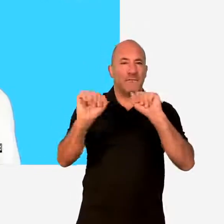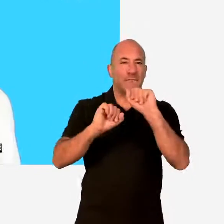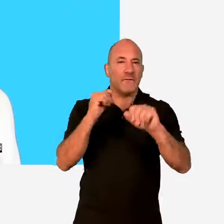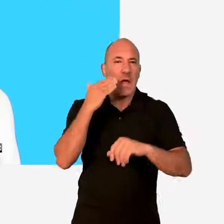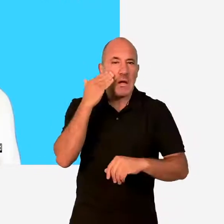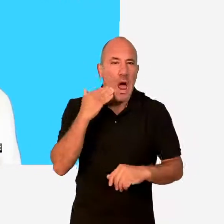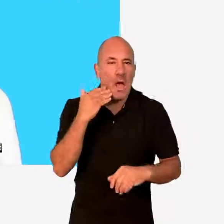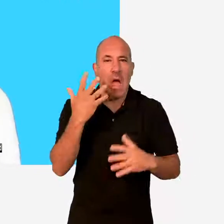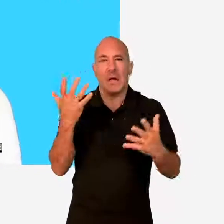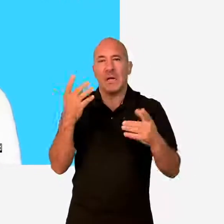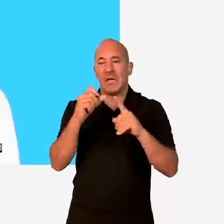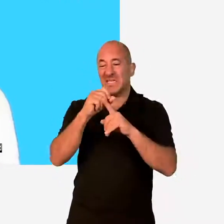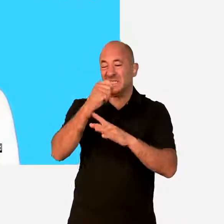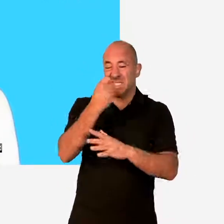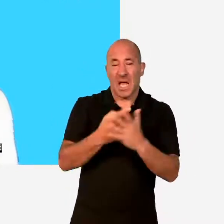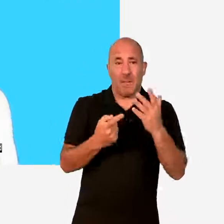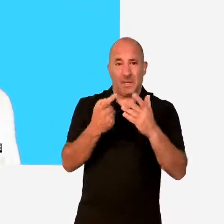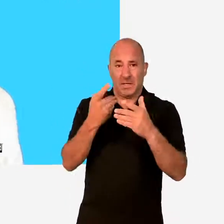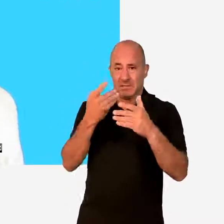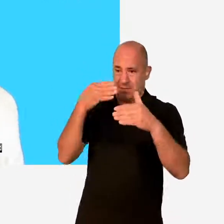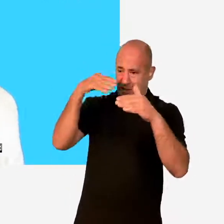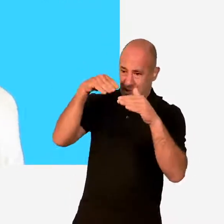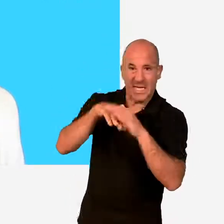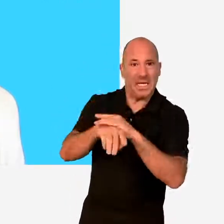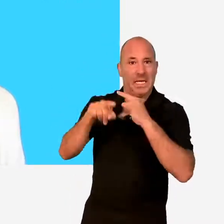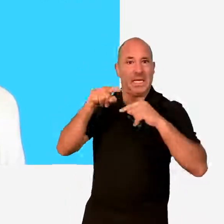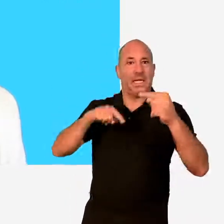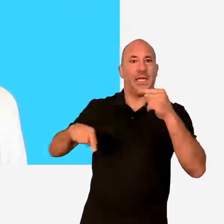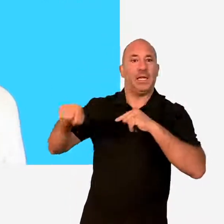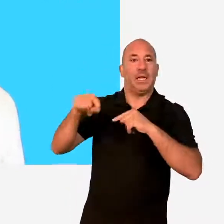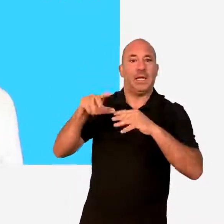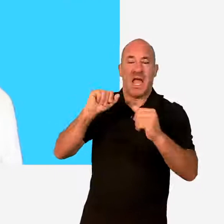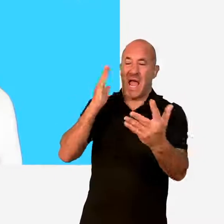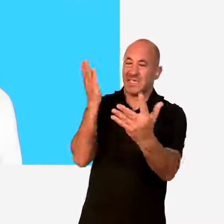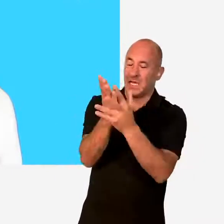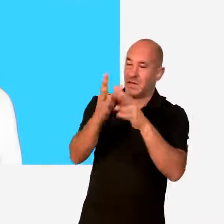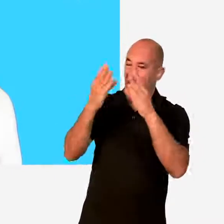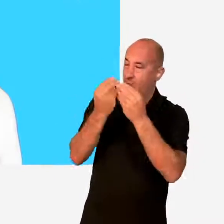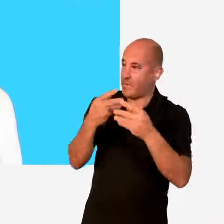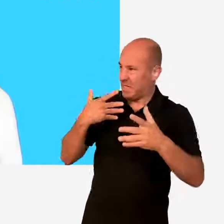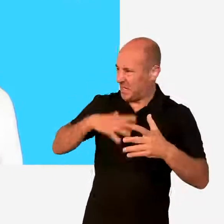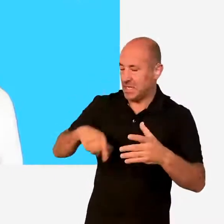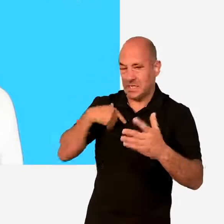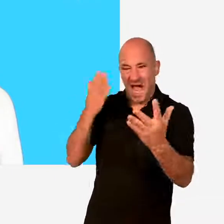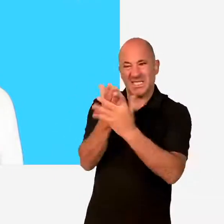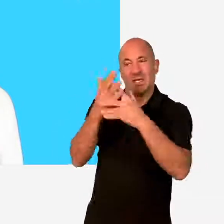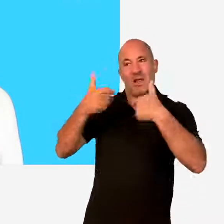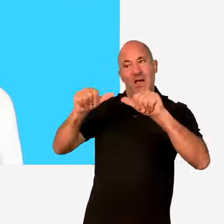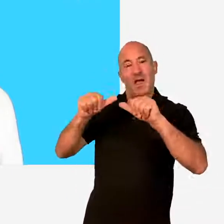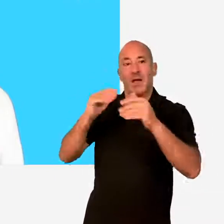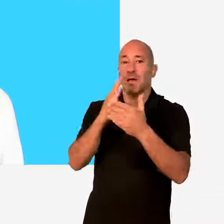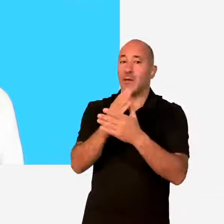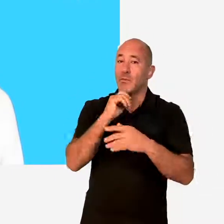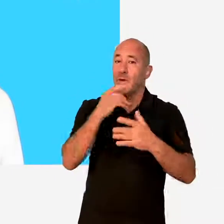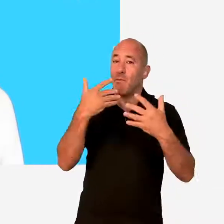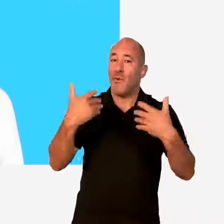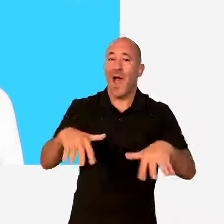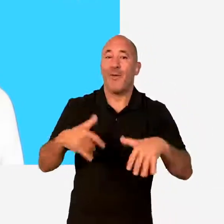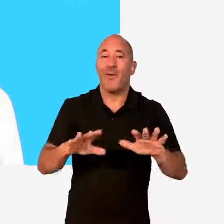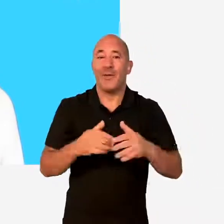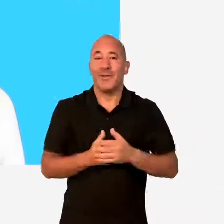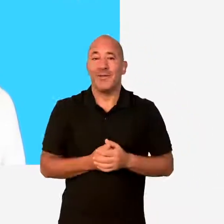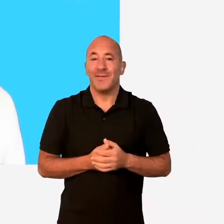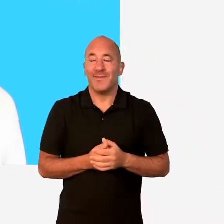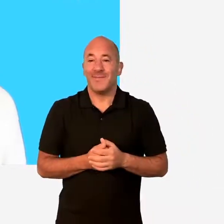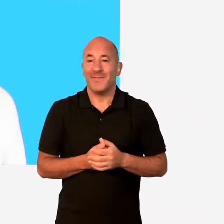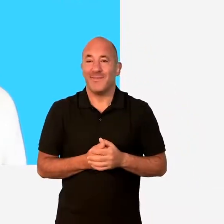who are of color and disabled, walking into that space, getting the accessibility